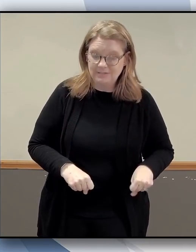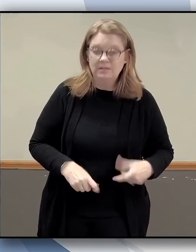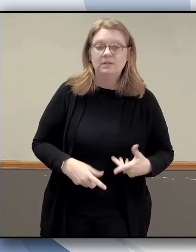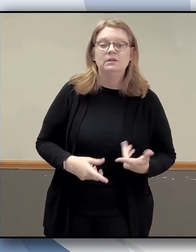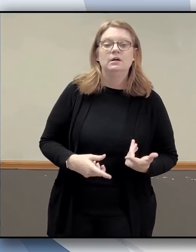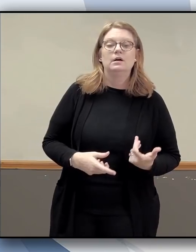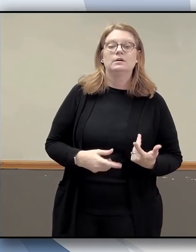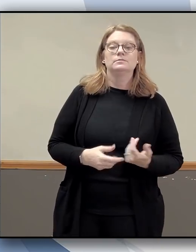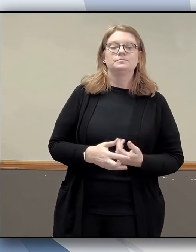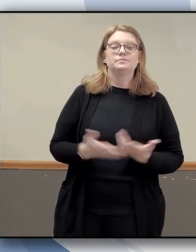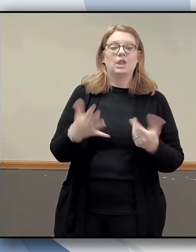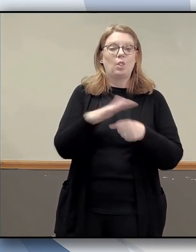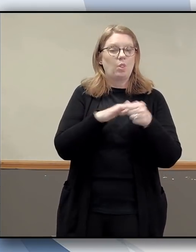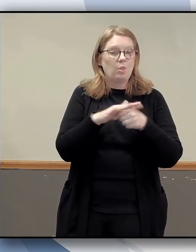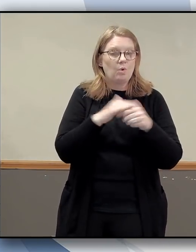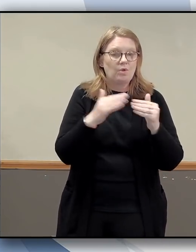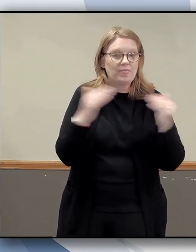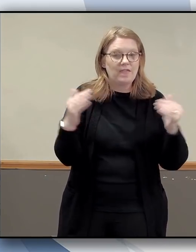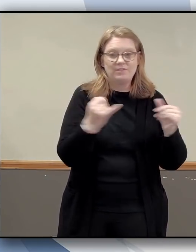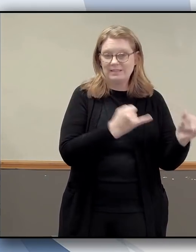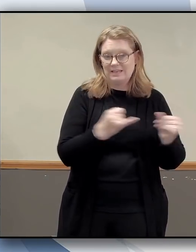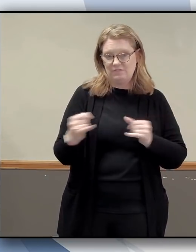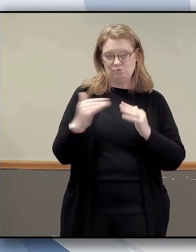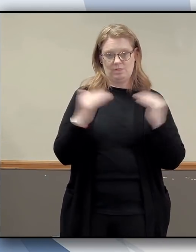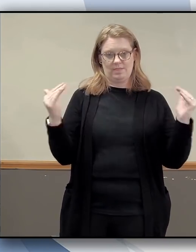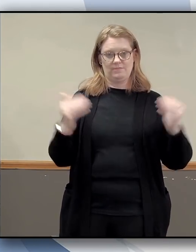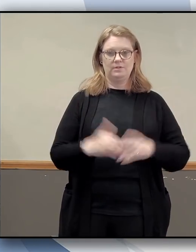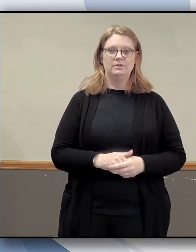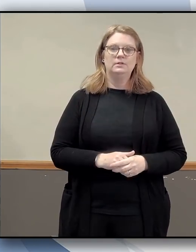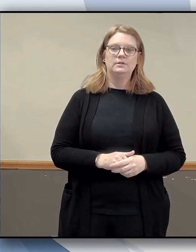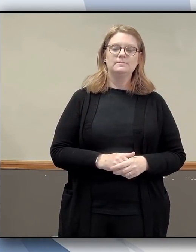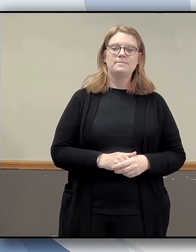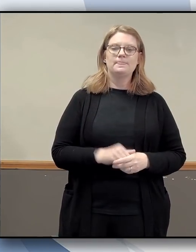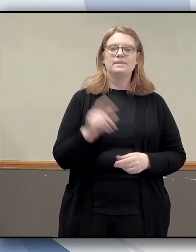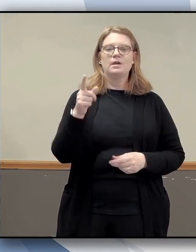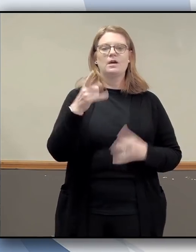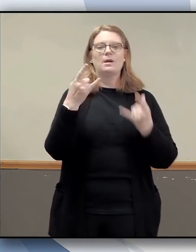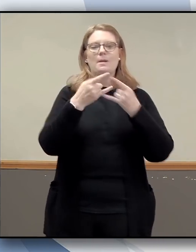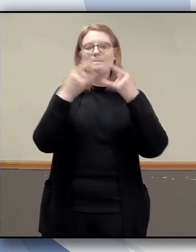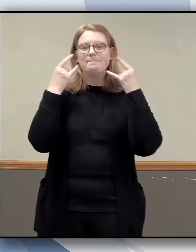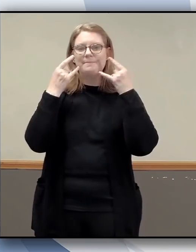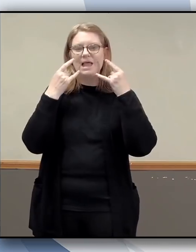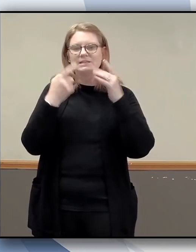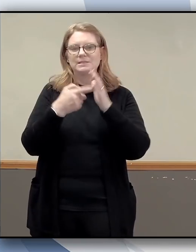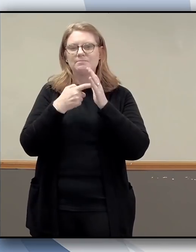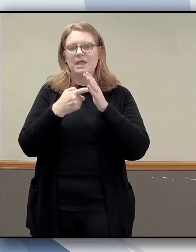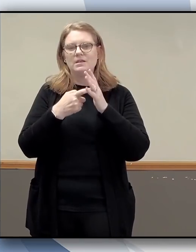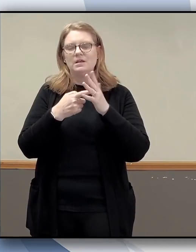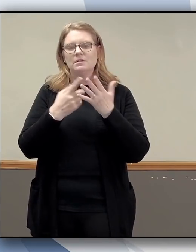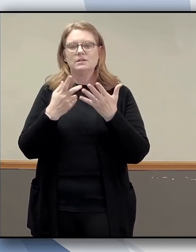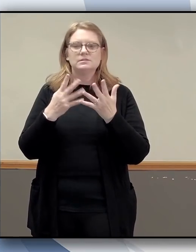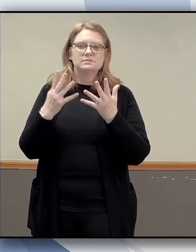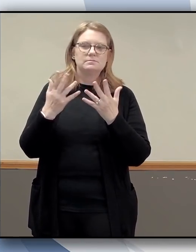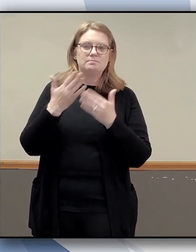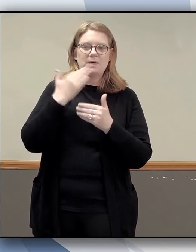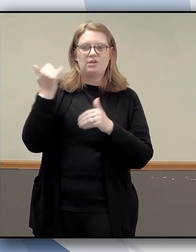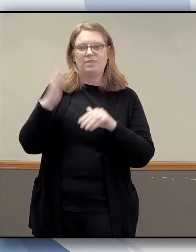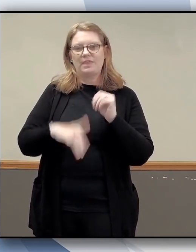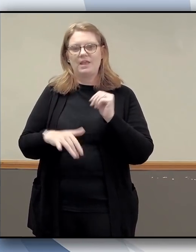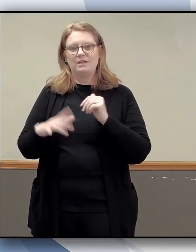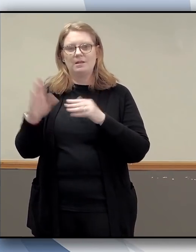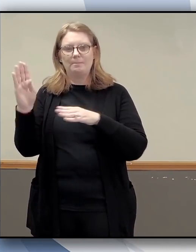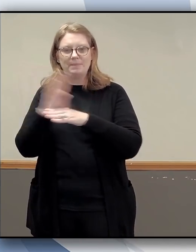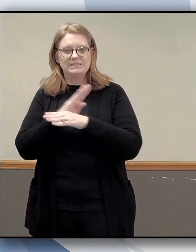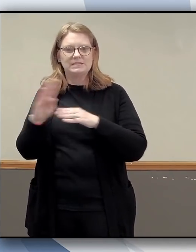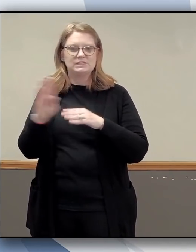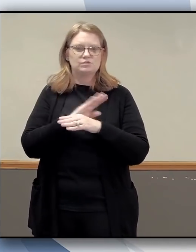happen, local level, individual level. Okay. It's more effective if it's a mayor or a business calling for them than the governor?